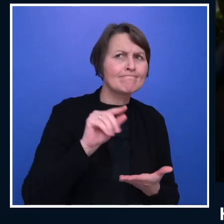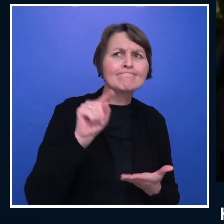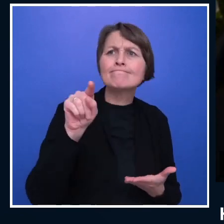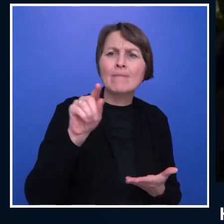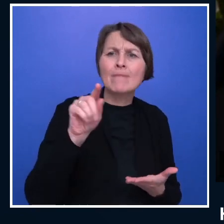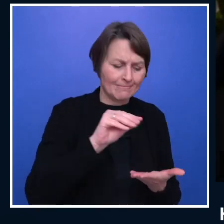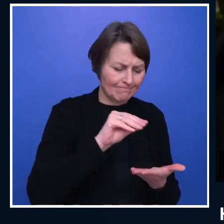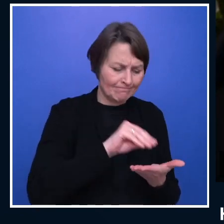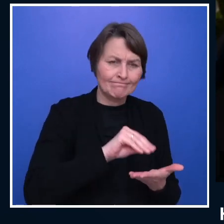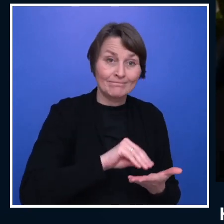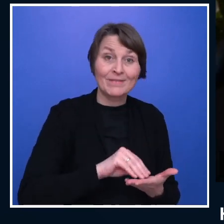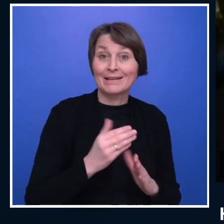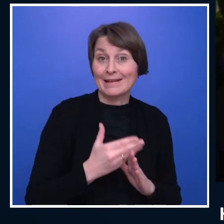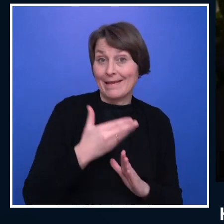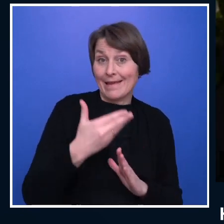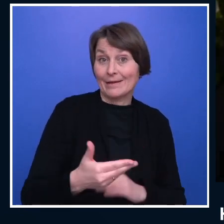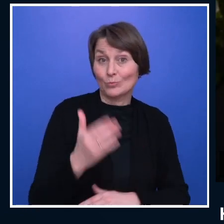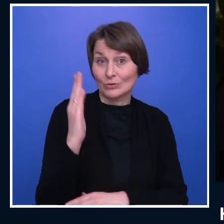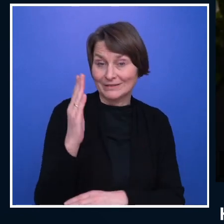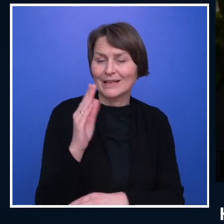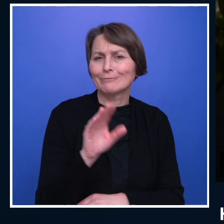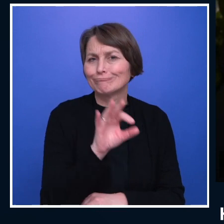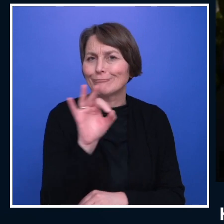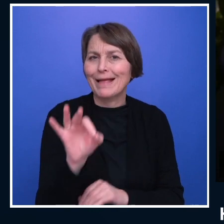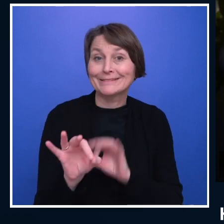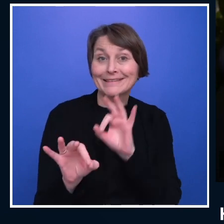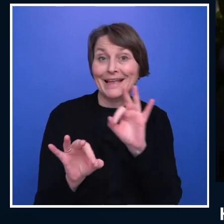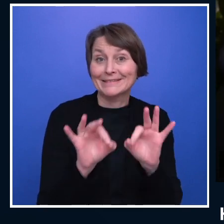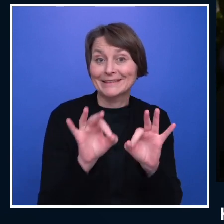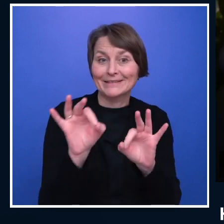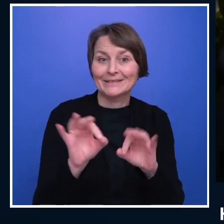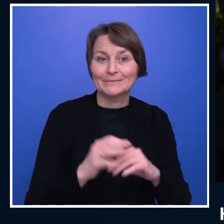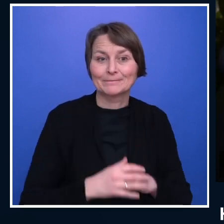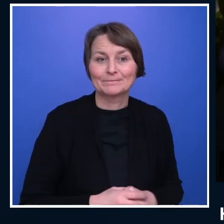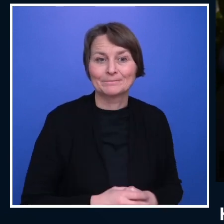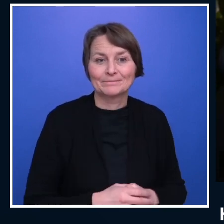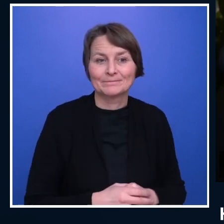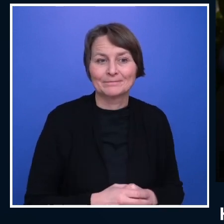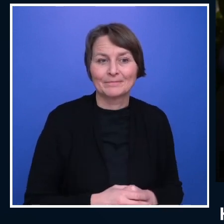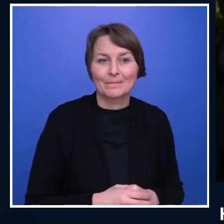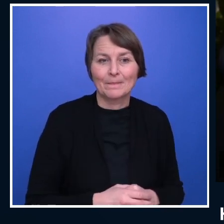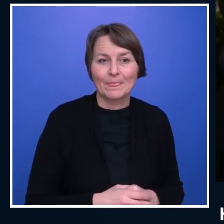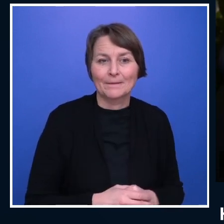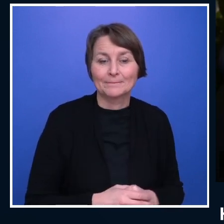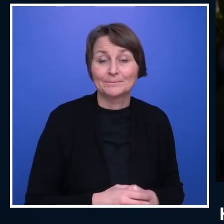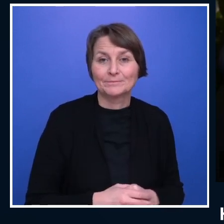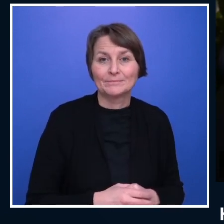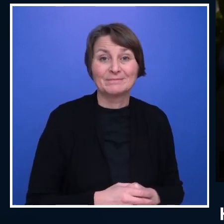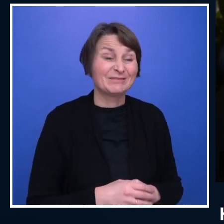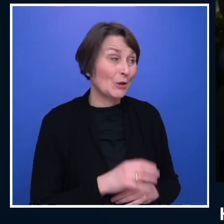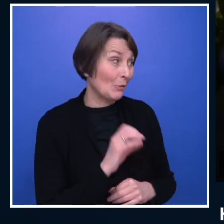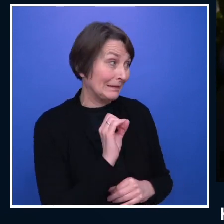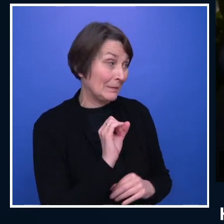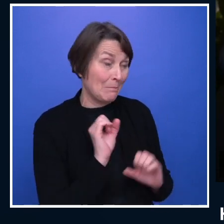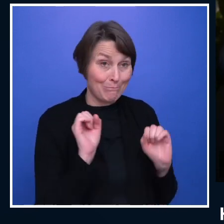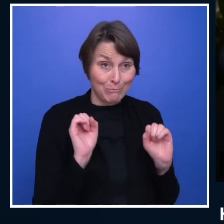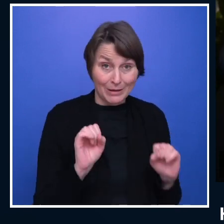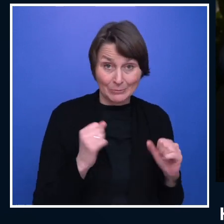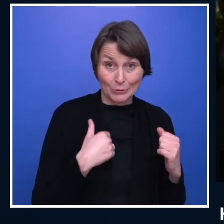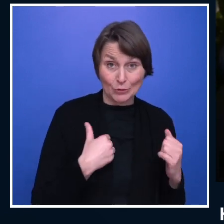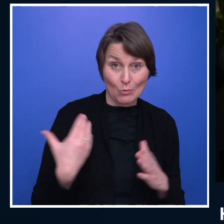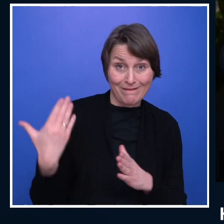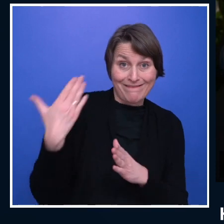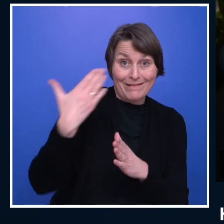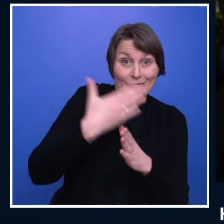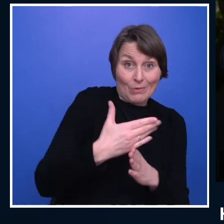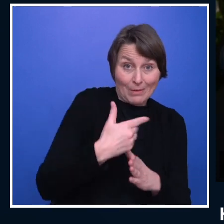session. I would love it if you interrupted me. Yeah. I think one of the fun things about events like